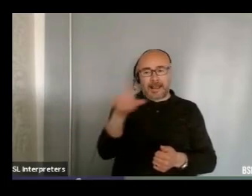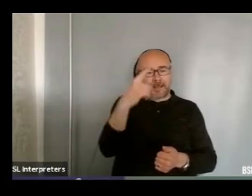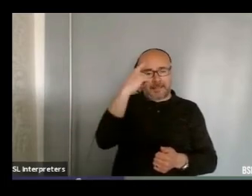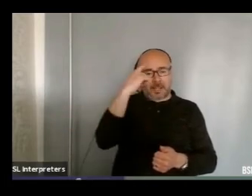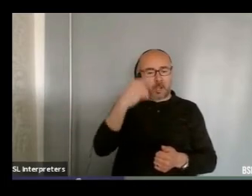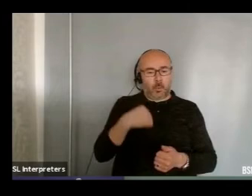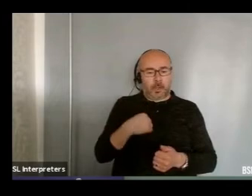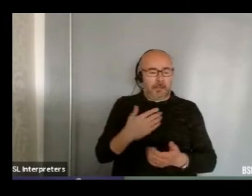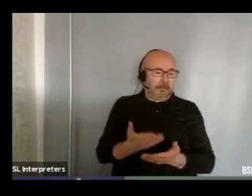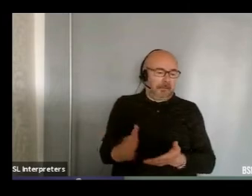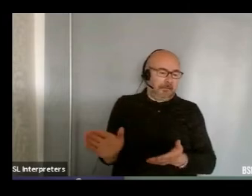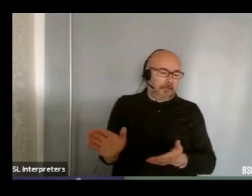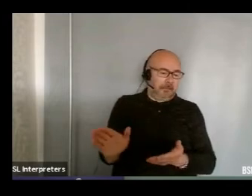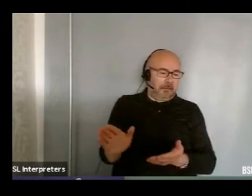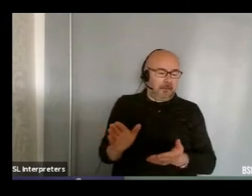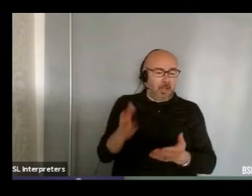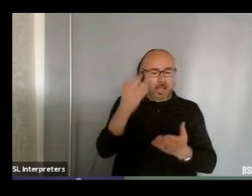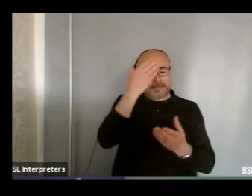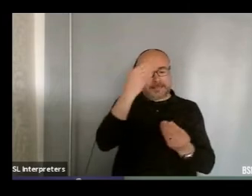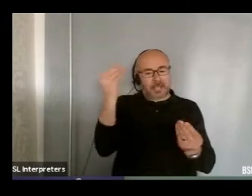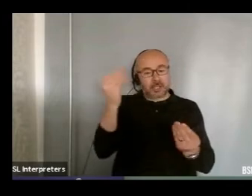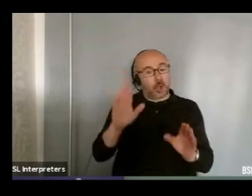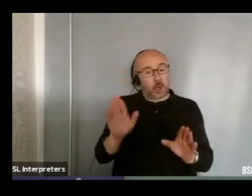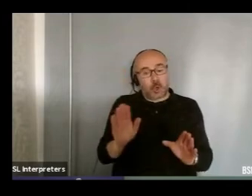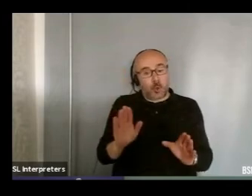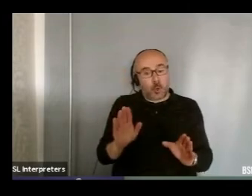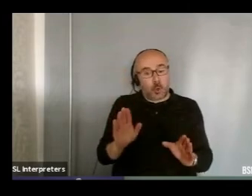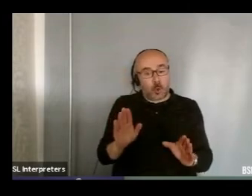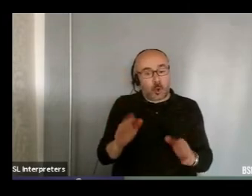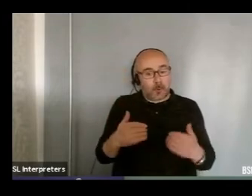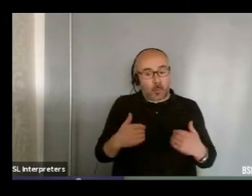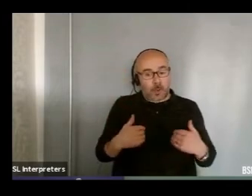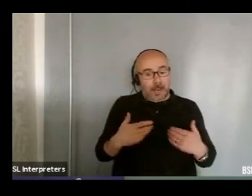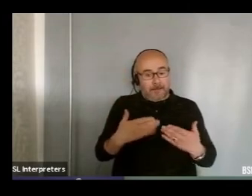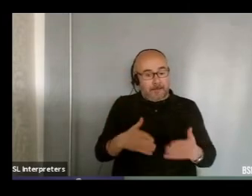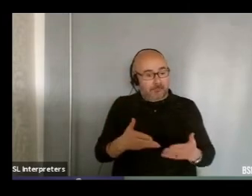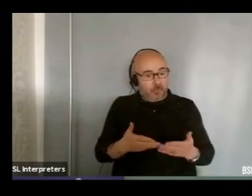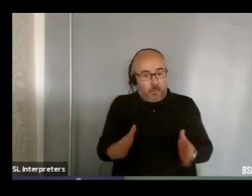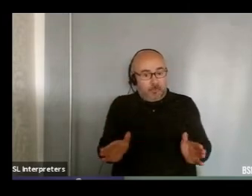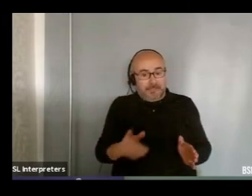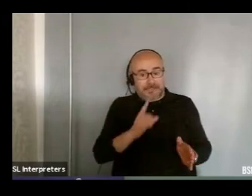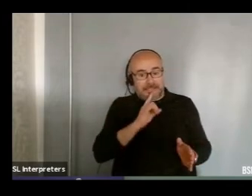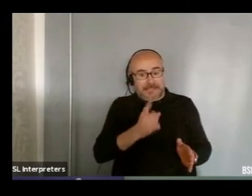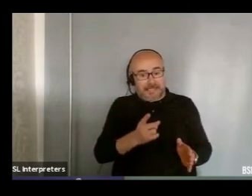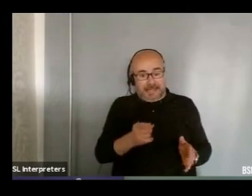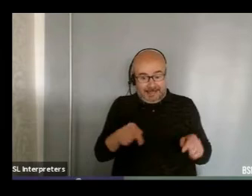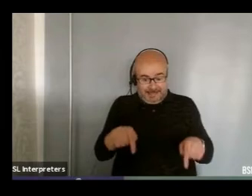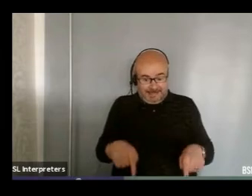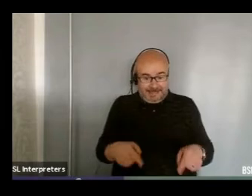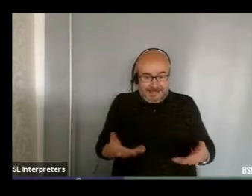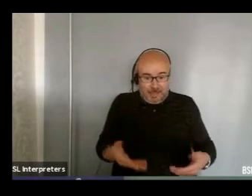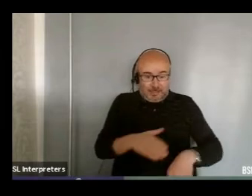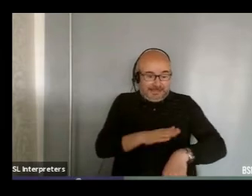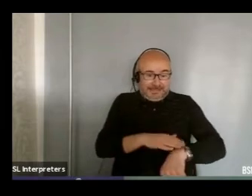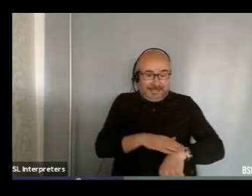not. We will never do that. That will always be our role. But I think looking forward for 10 years, colleagues, this is an opportunity. It's a seismic moment